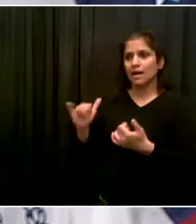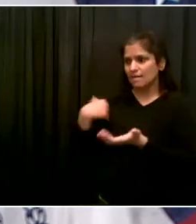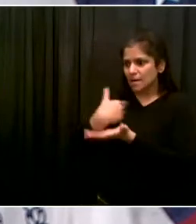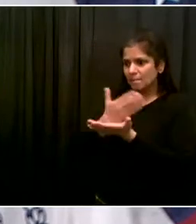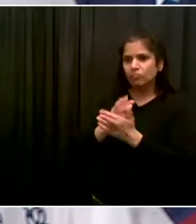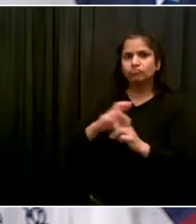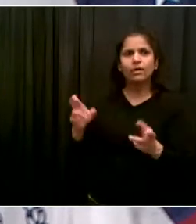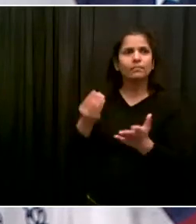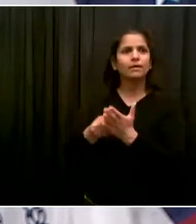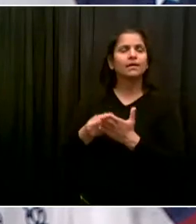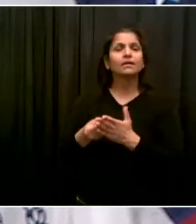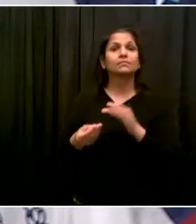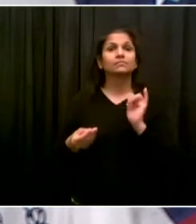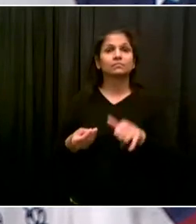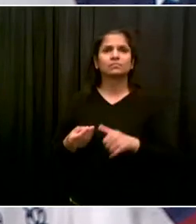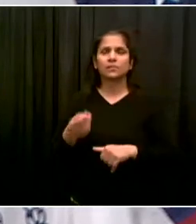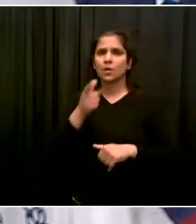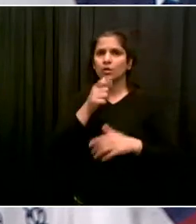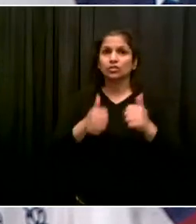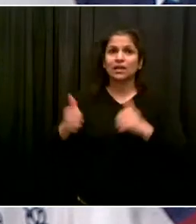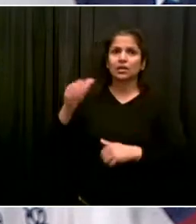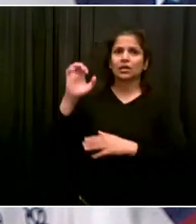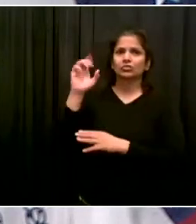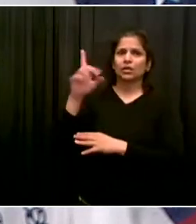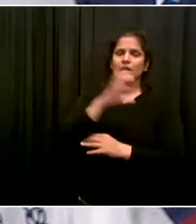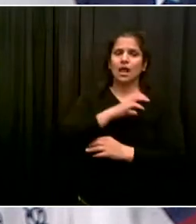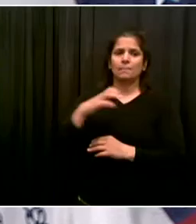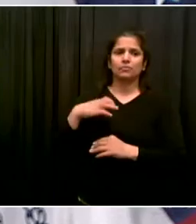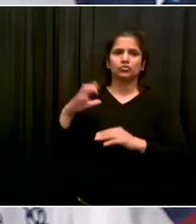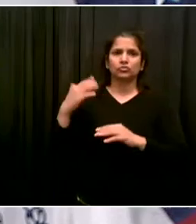of the Education Committee in the City Council, Mark Traeger.